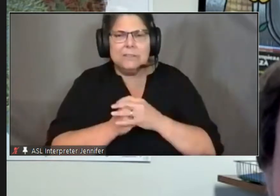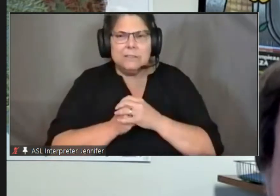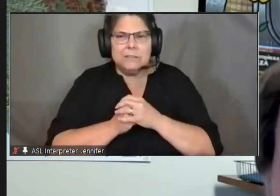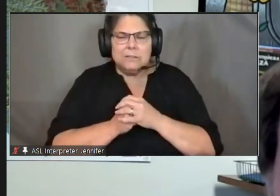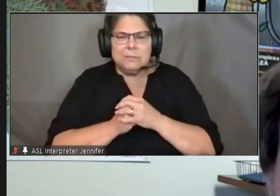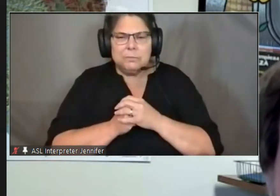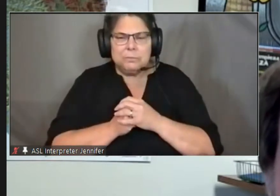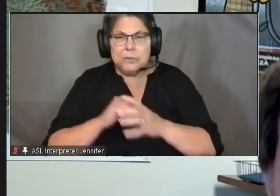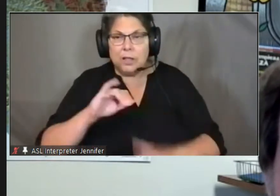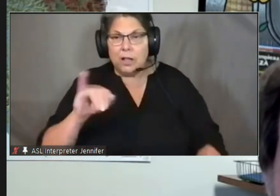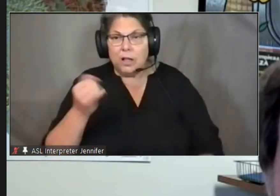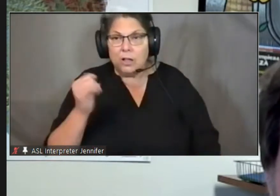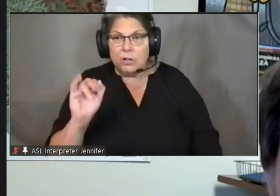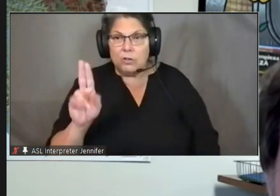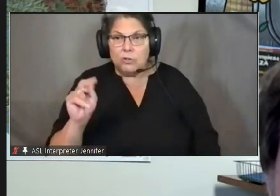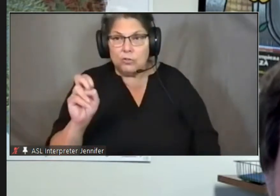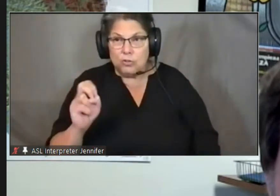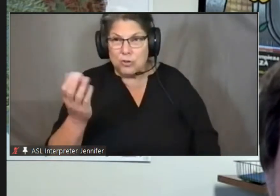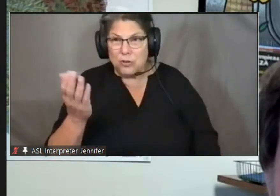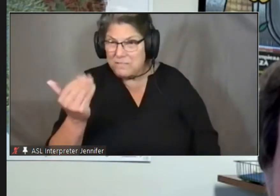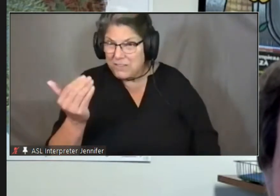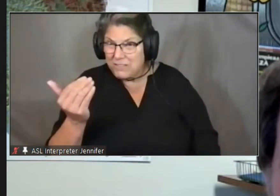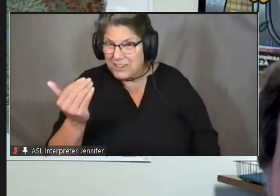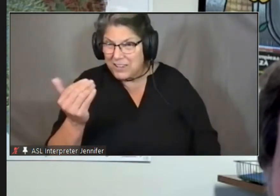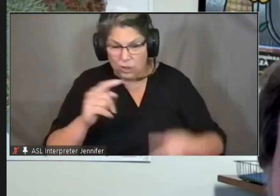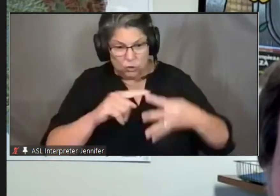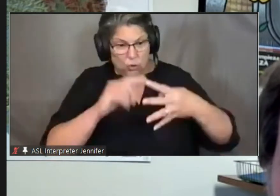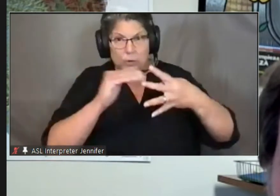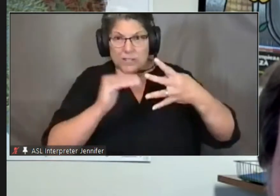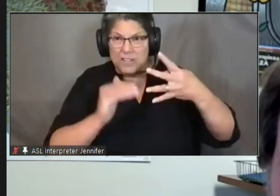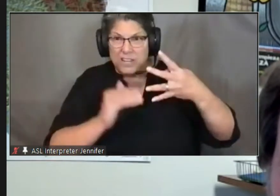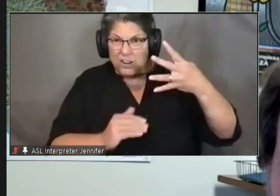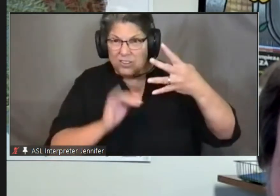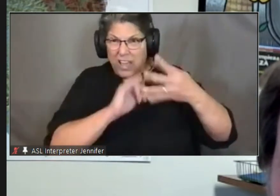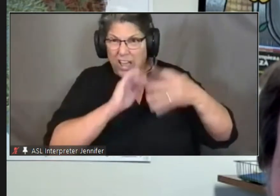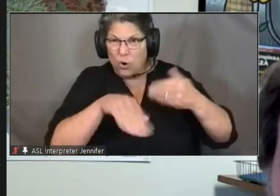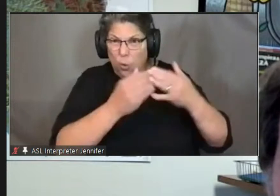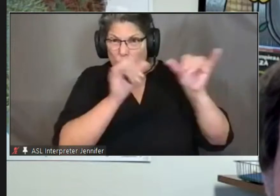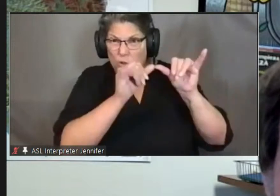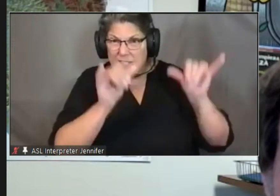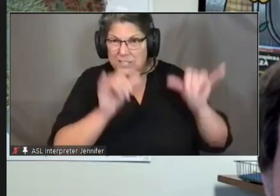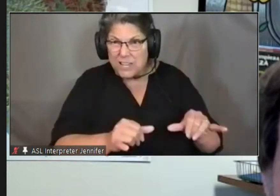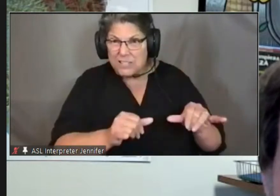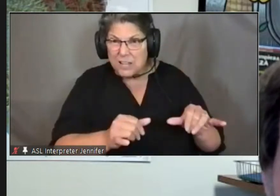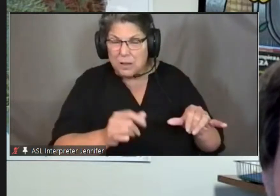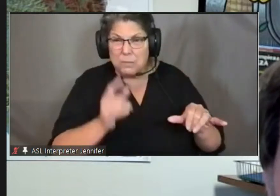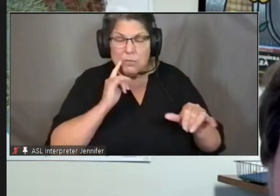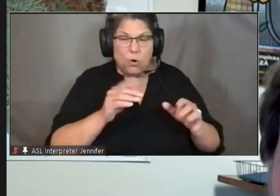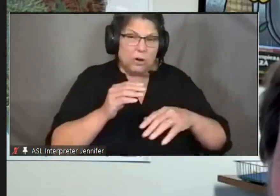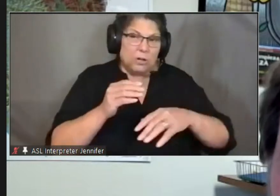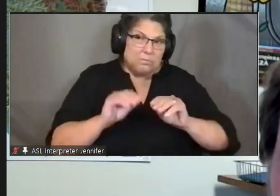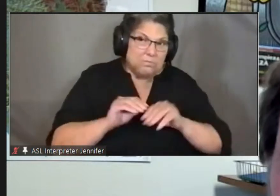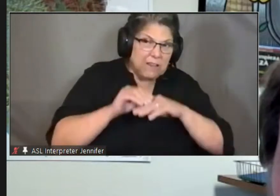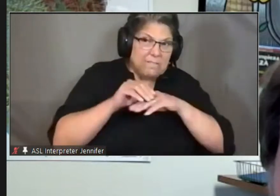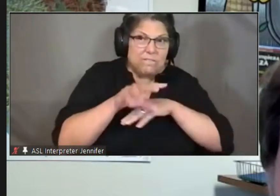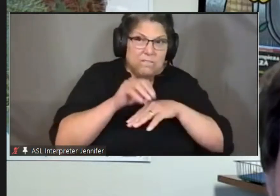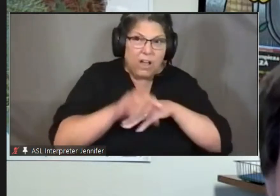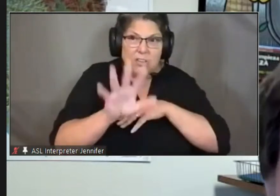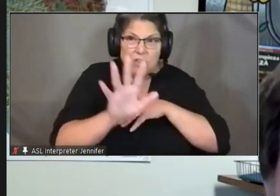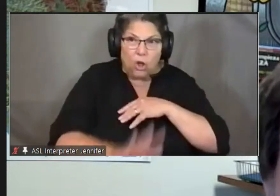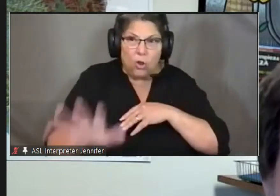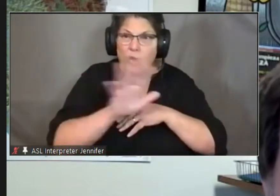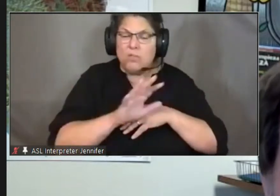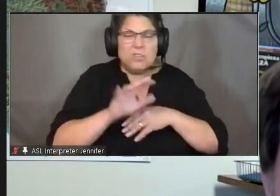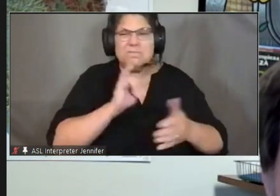On June 15th, the blueprint tiers, the system for assigning industry-wide guidance, will actually be